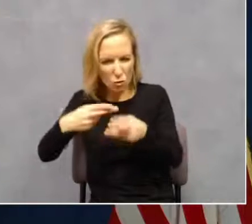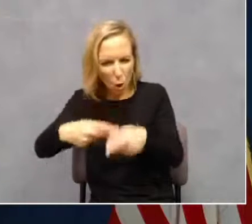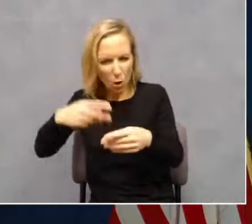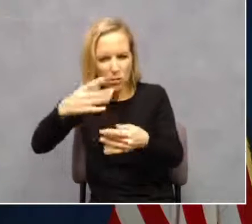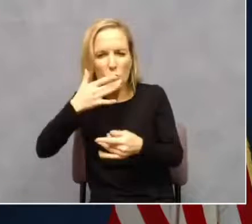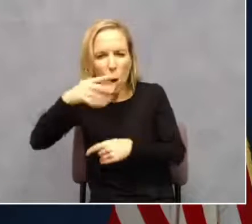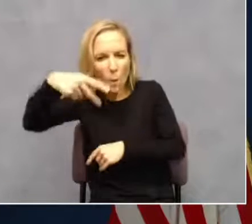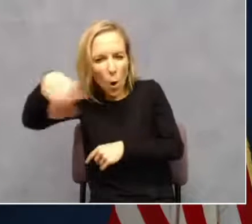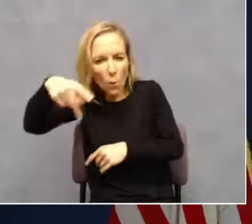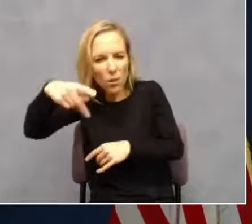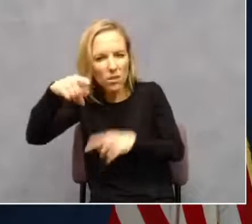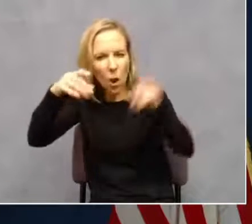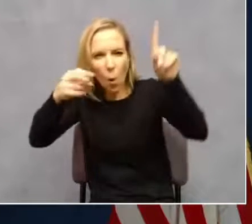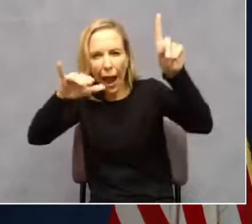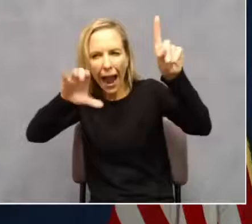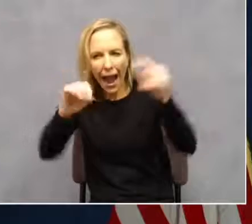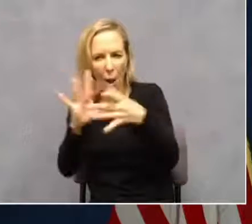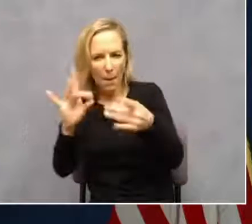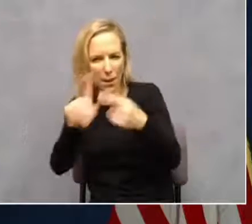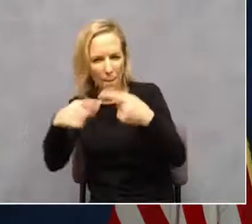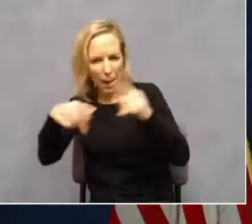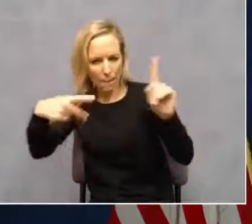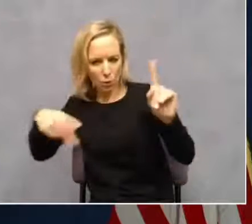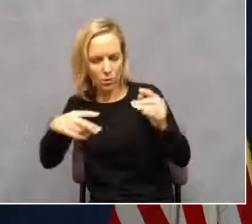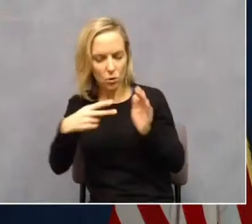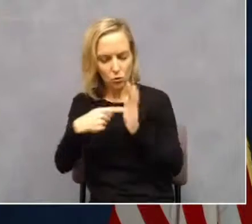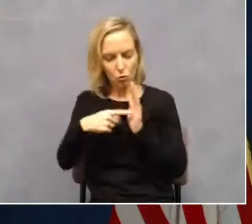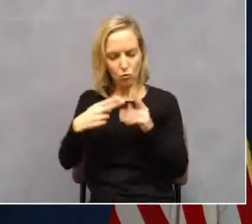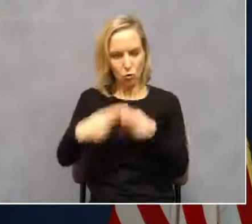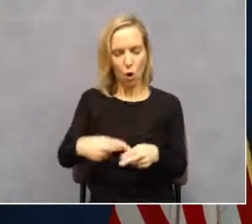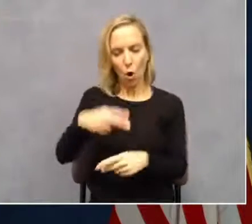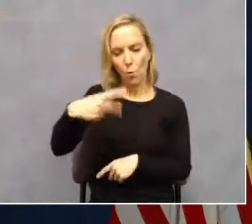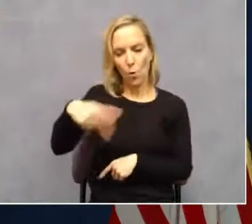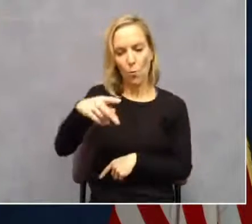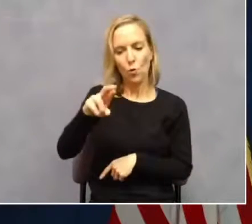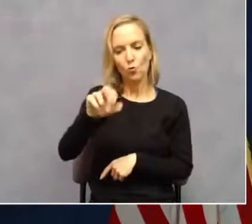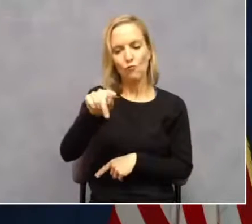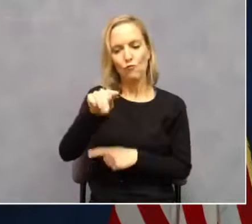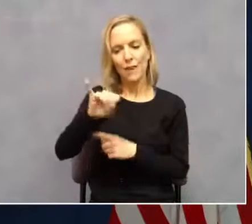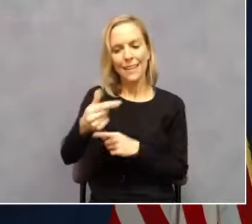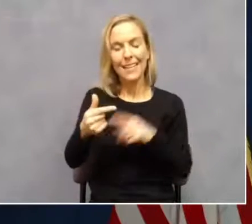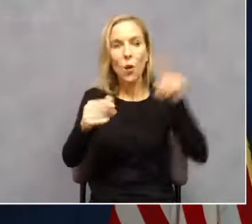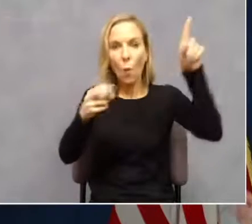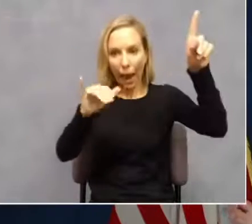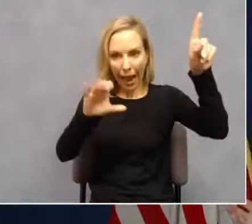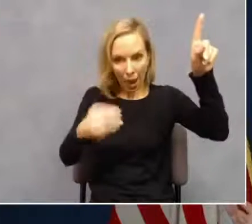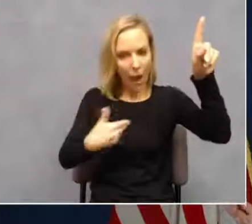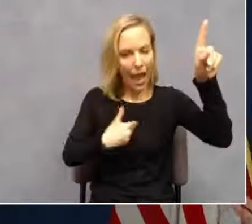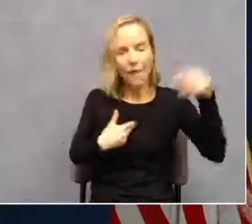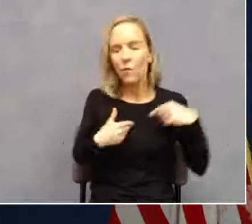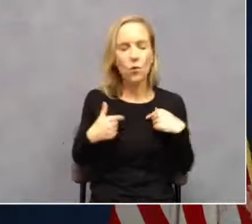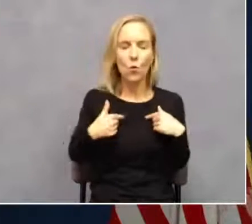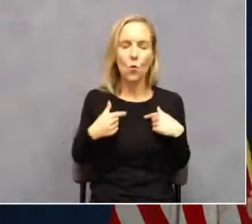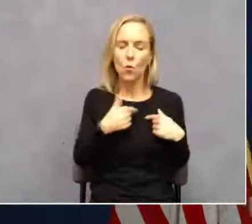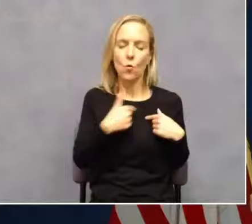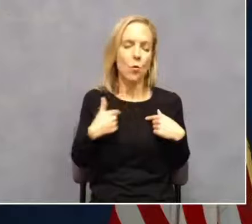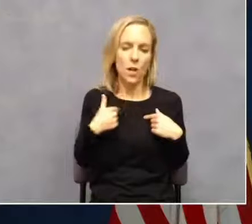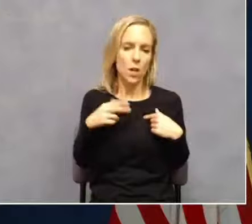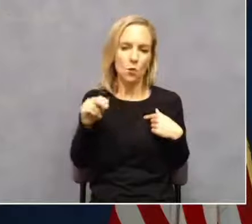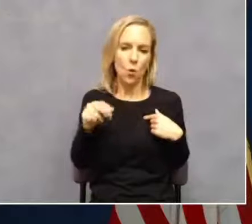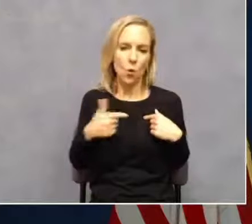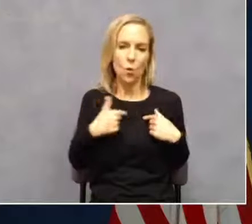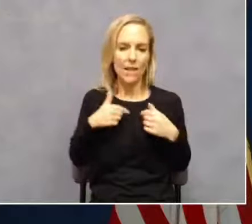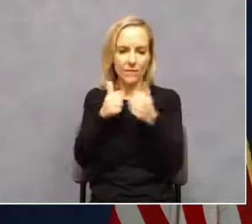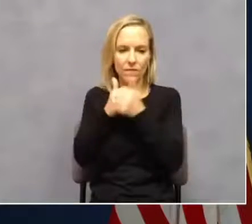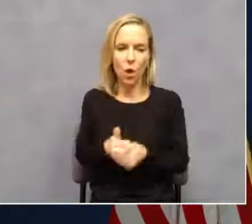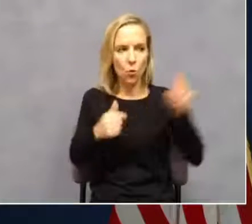have. The question is, do we have a purple rating? Ohio does. We do not. We use about the same rating system as the White House.